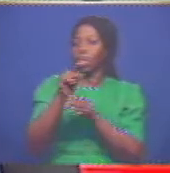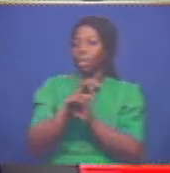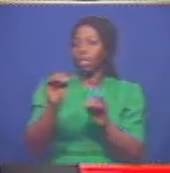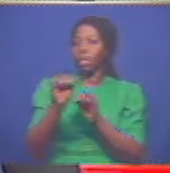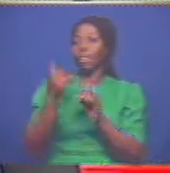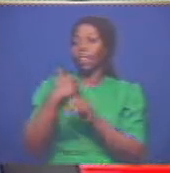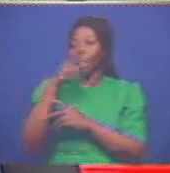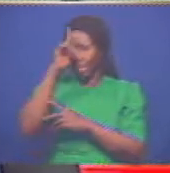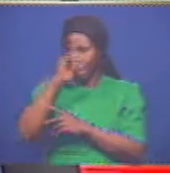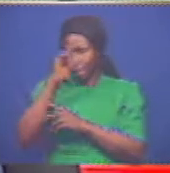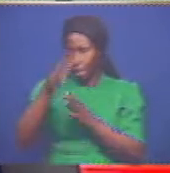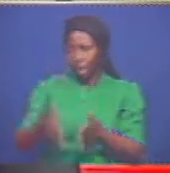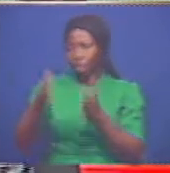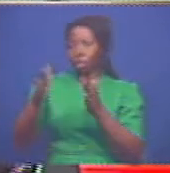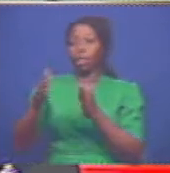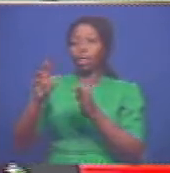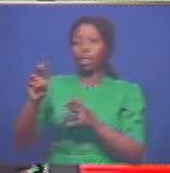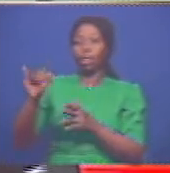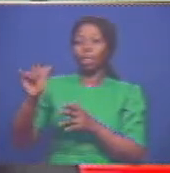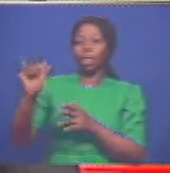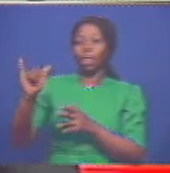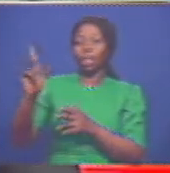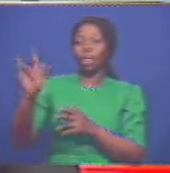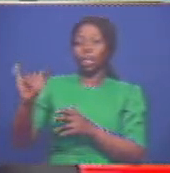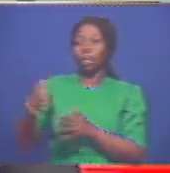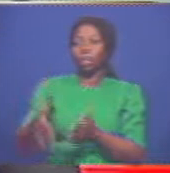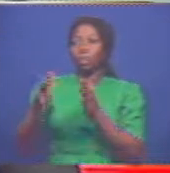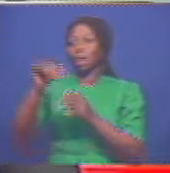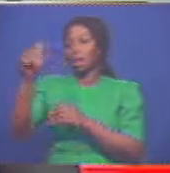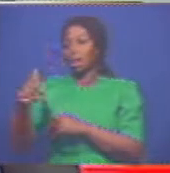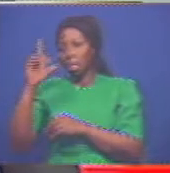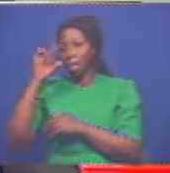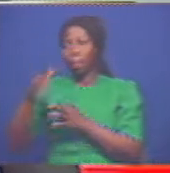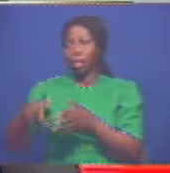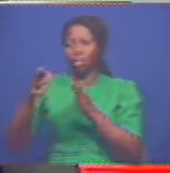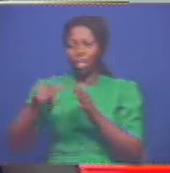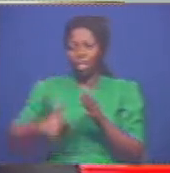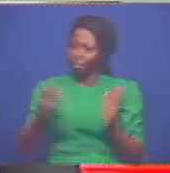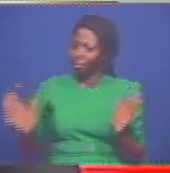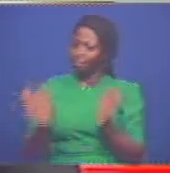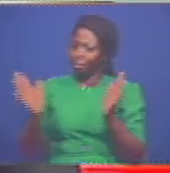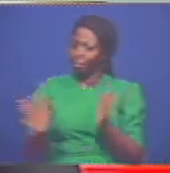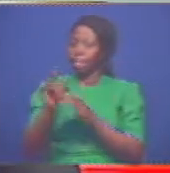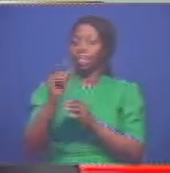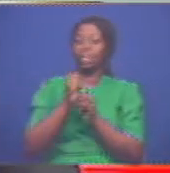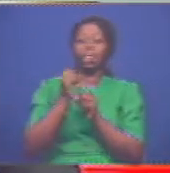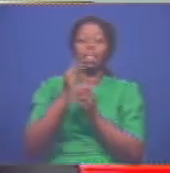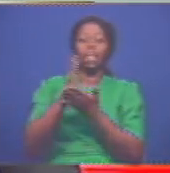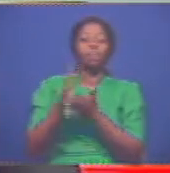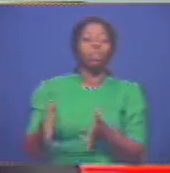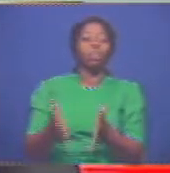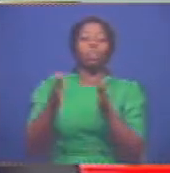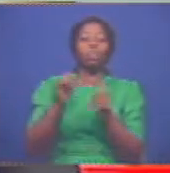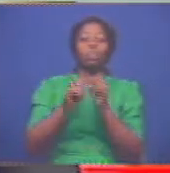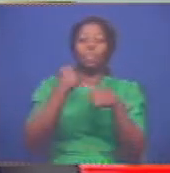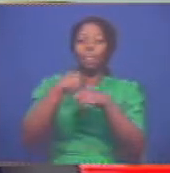road in Wayakwe coming up, another during in Mombasa Road. I would really encourage those efforts and some roads that are being done,